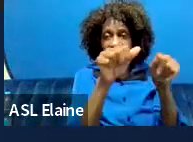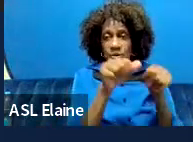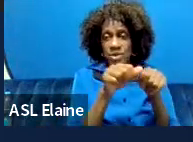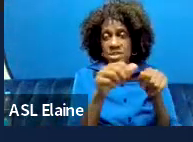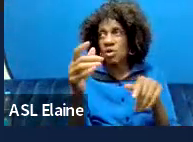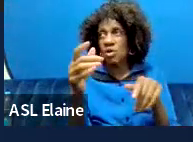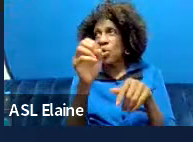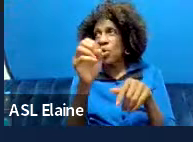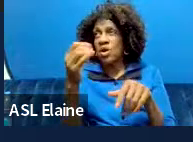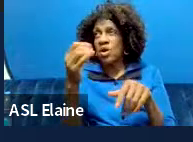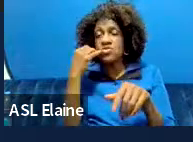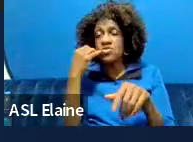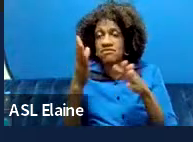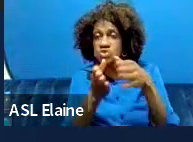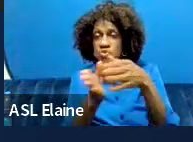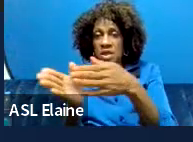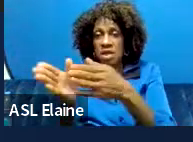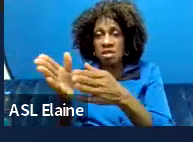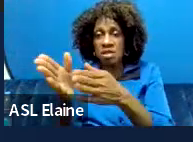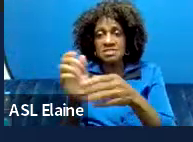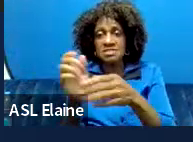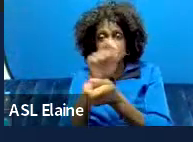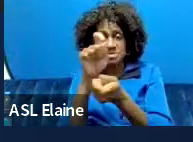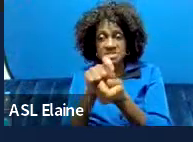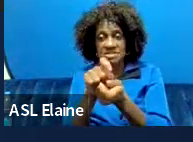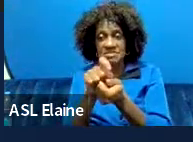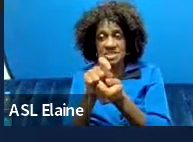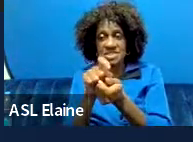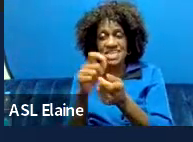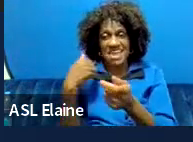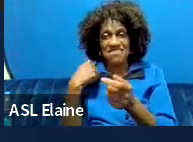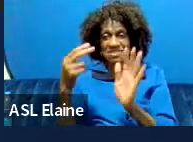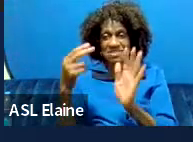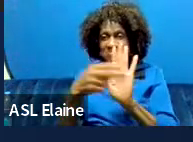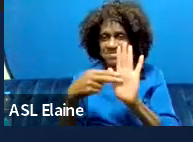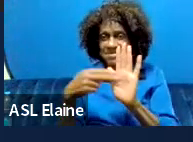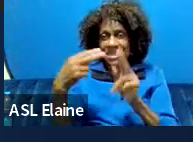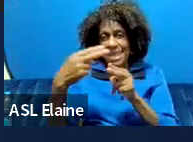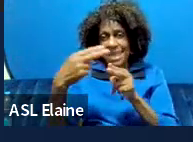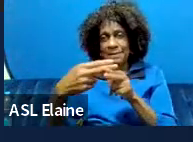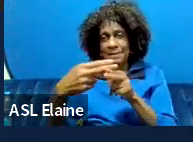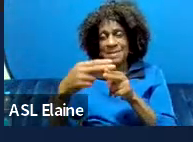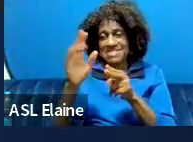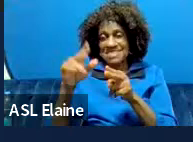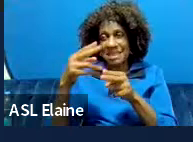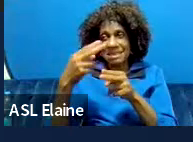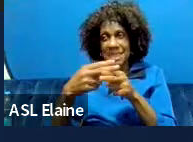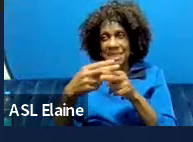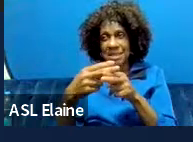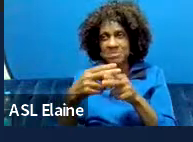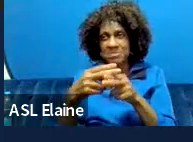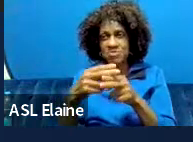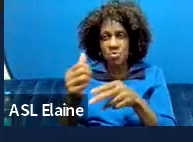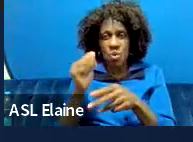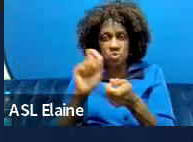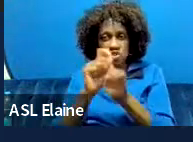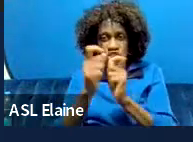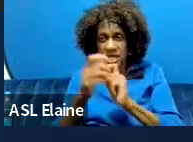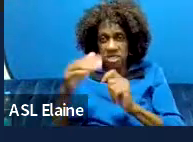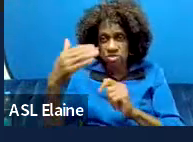had a trail that specifically had a name, and that name is not likely to change over